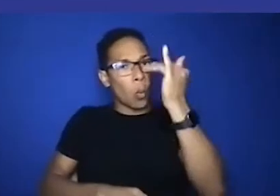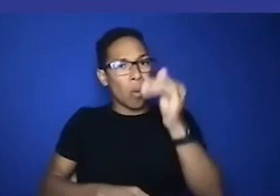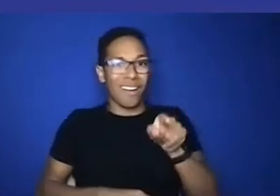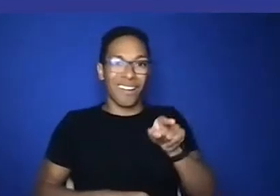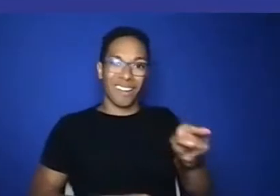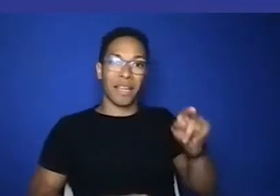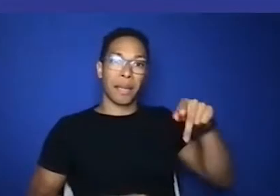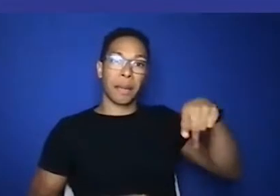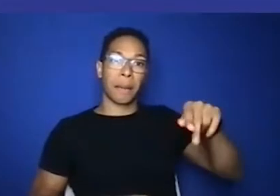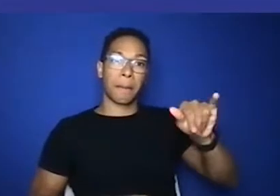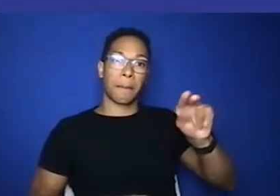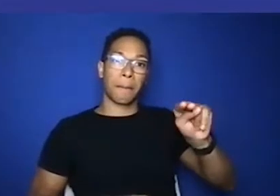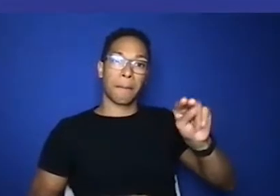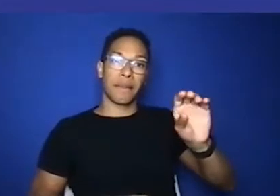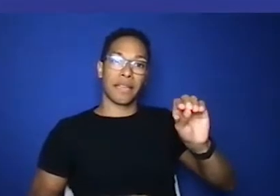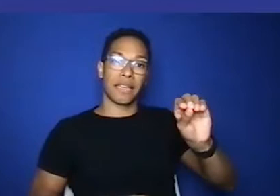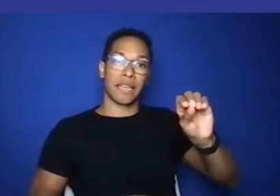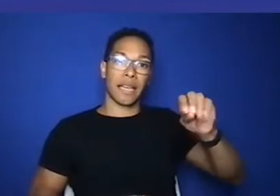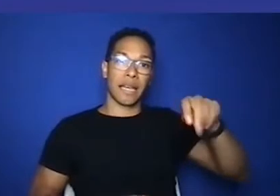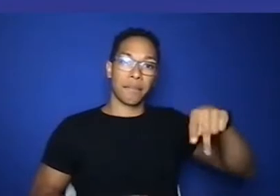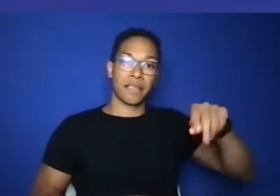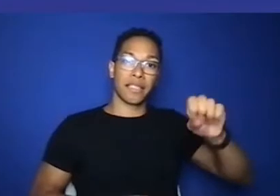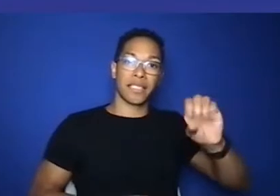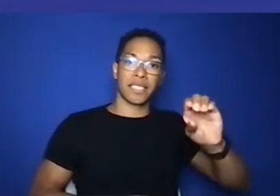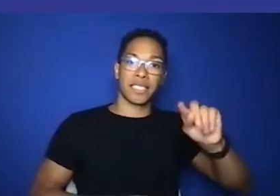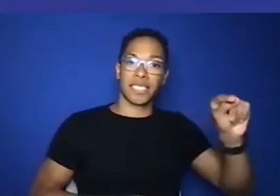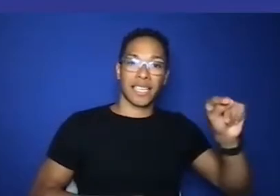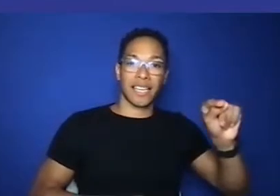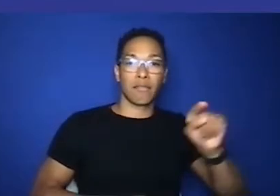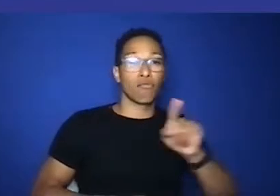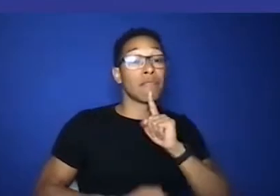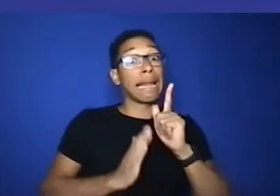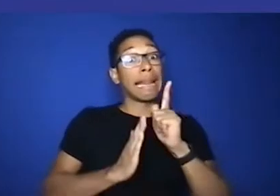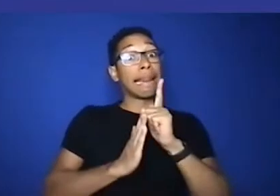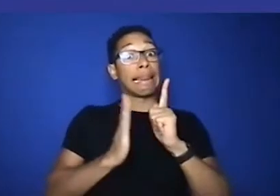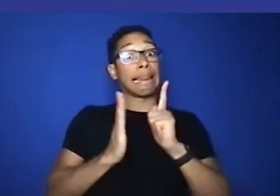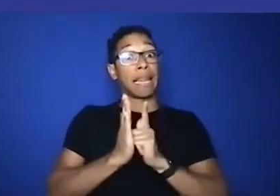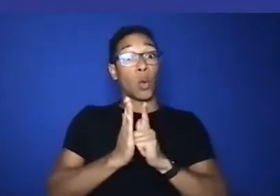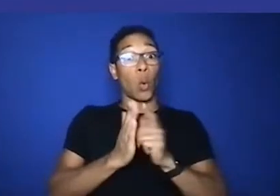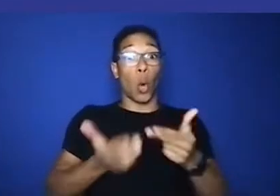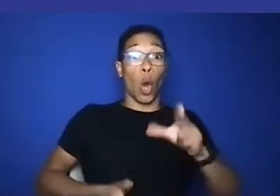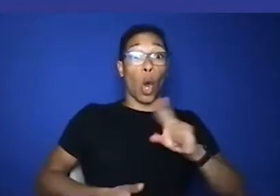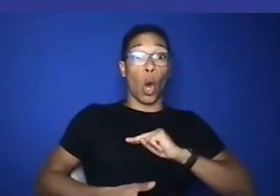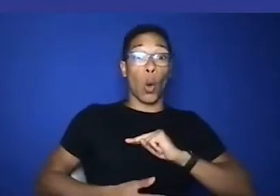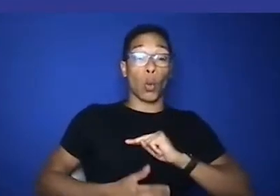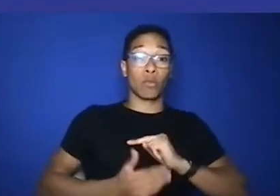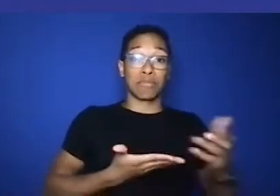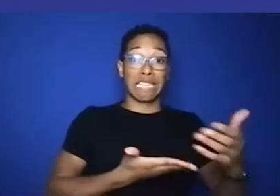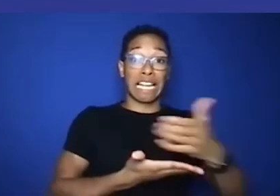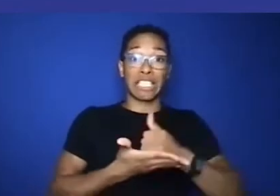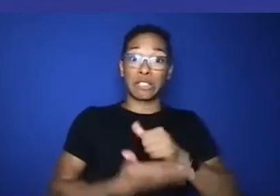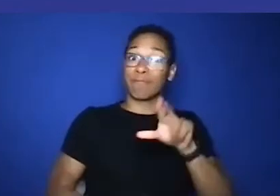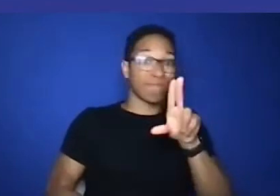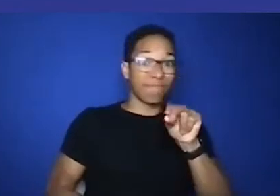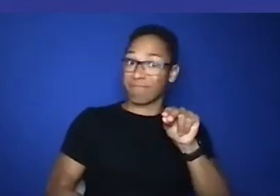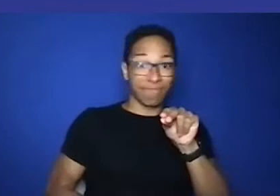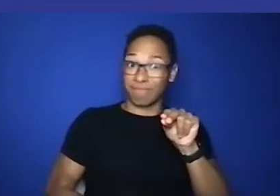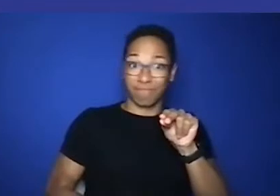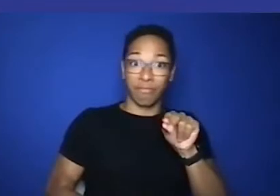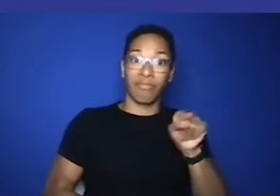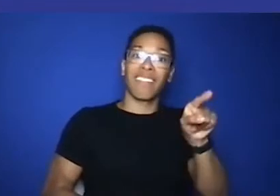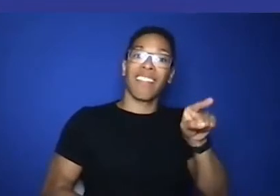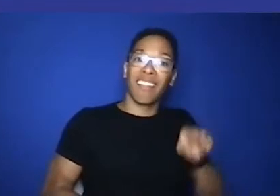legally own any of those collections. They've either been, they were either collected